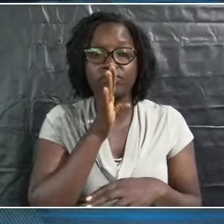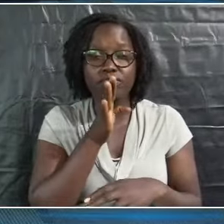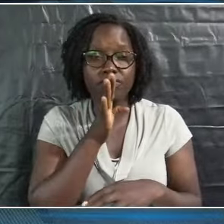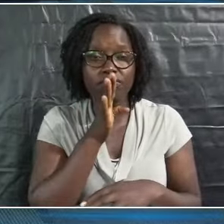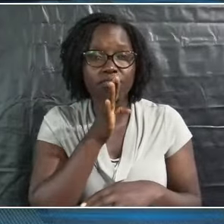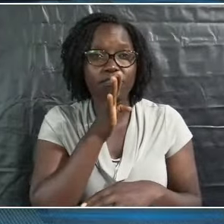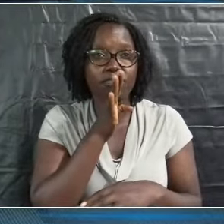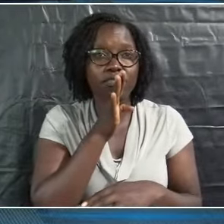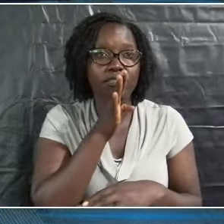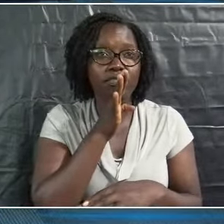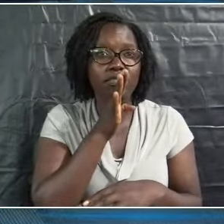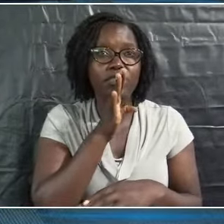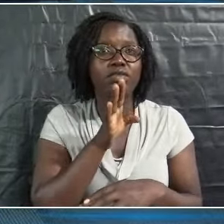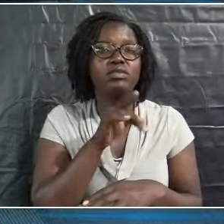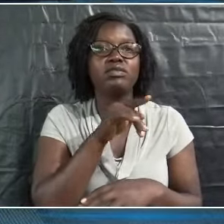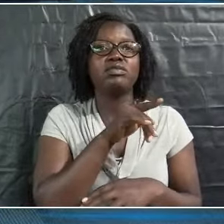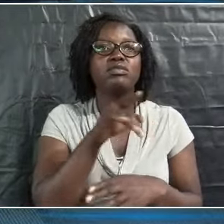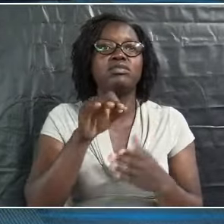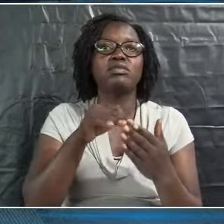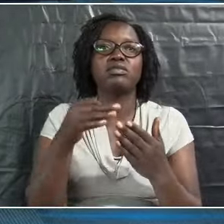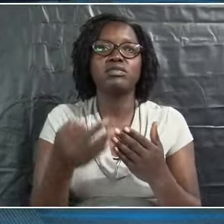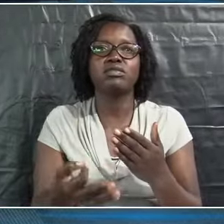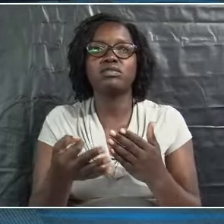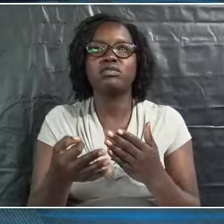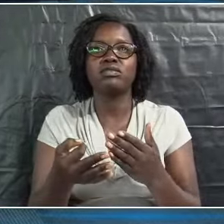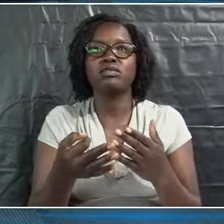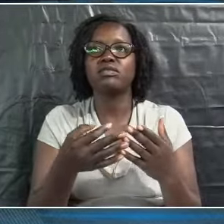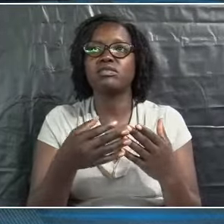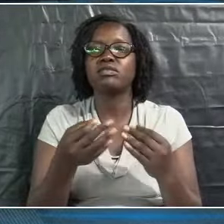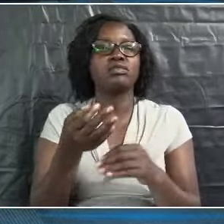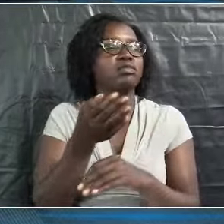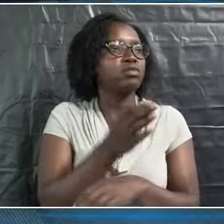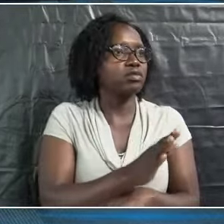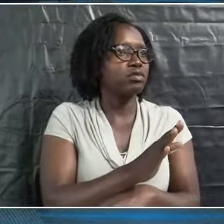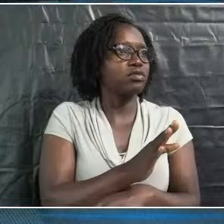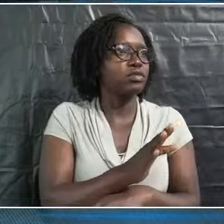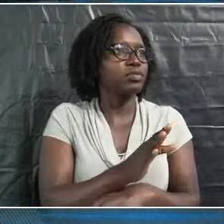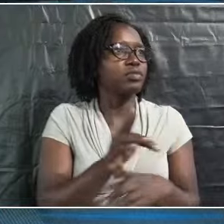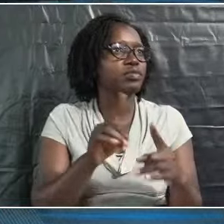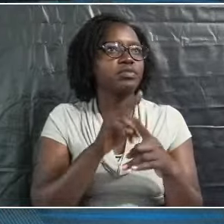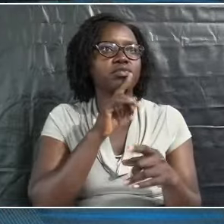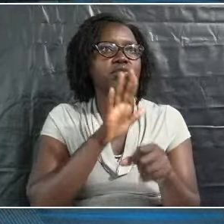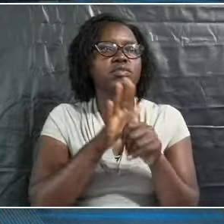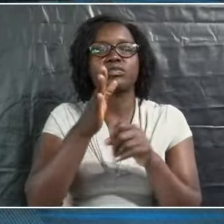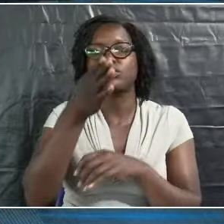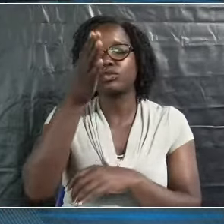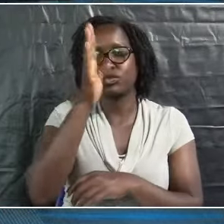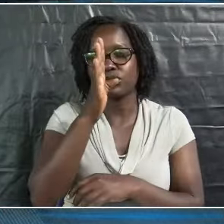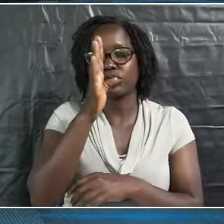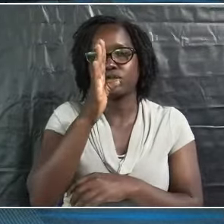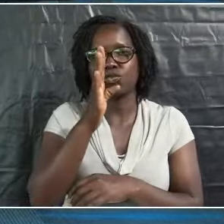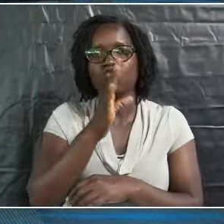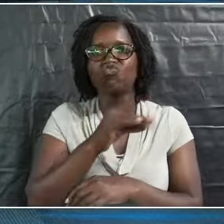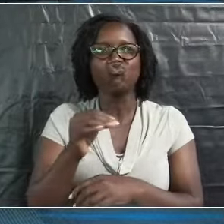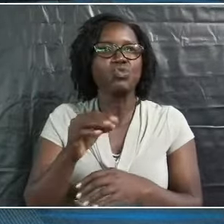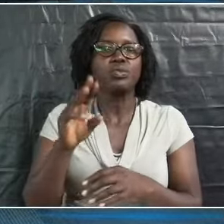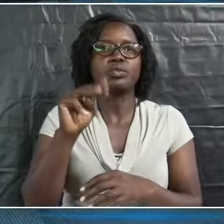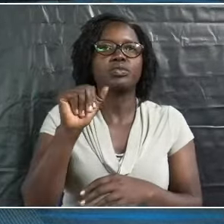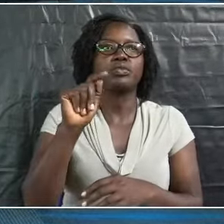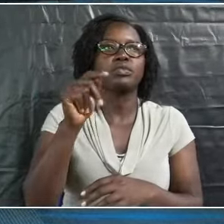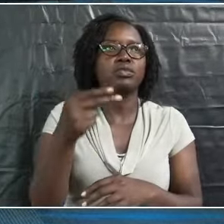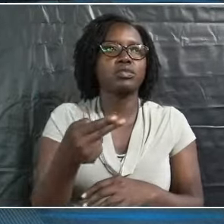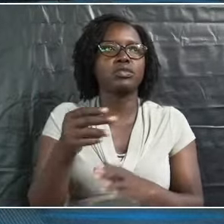borrowing, you are failing to go back to the promises of God in Matthew